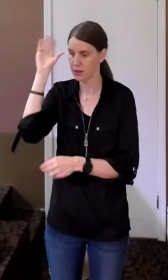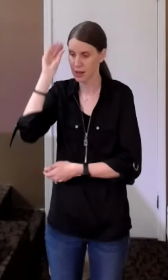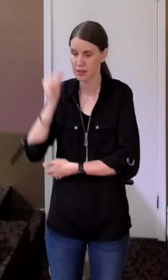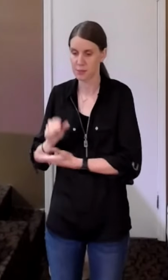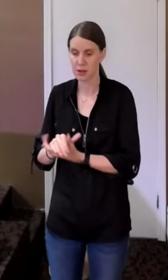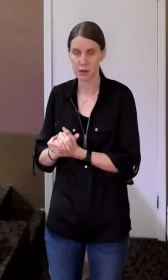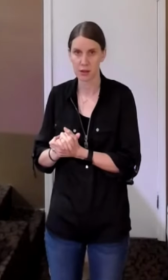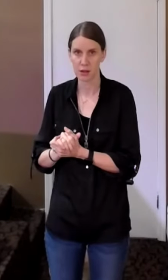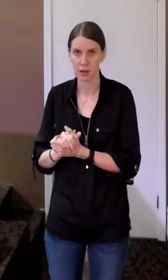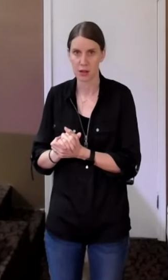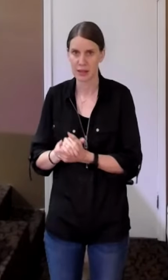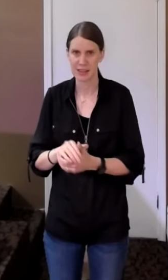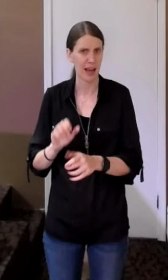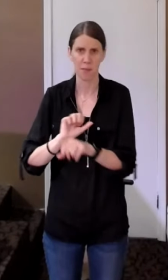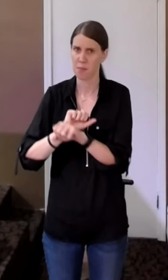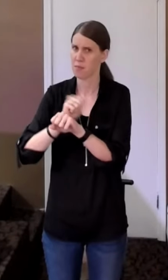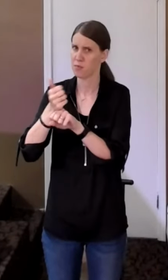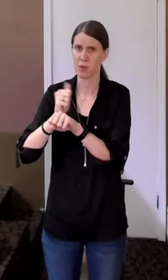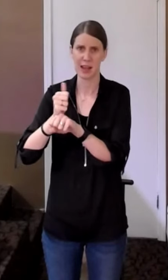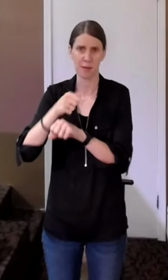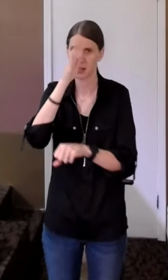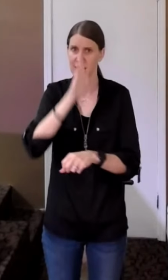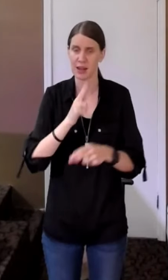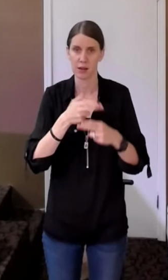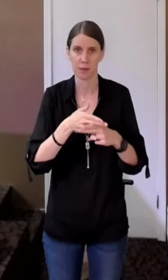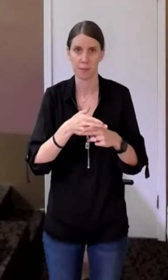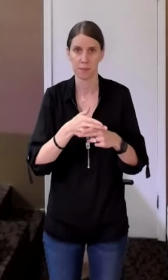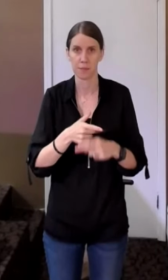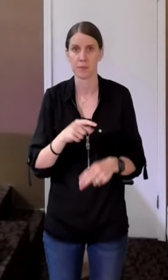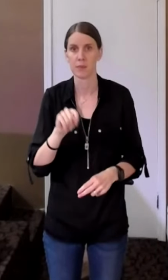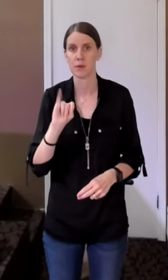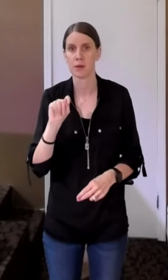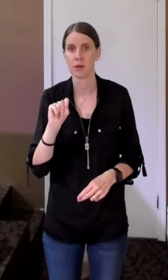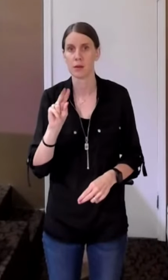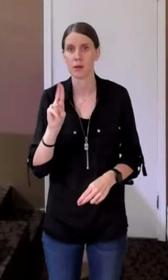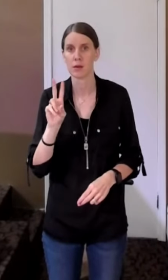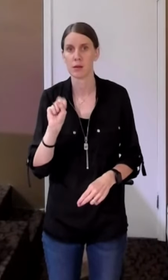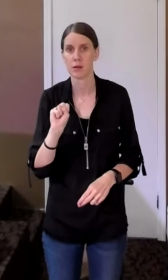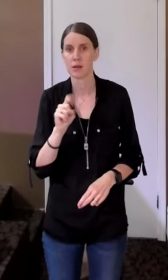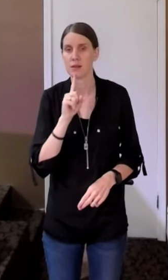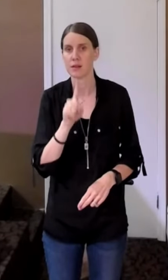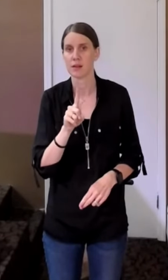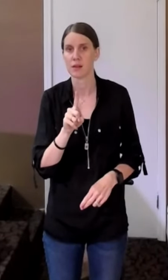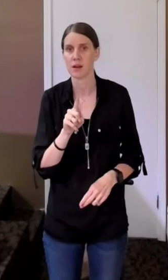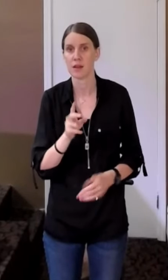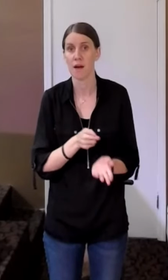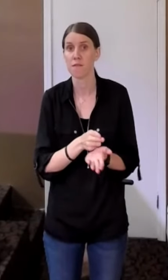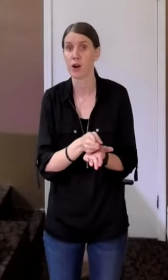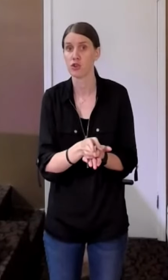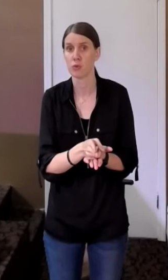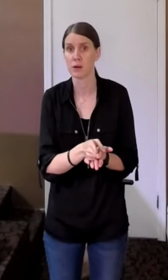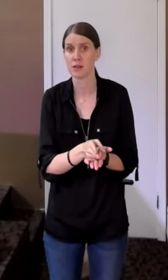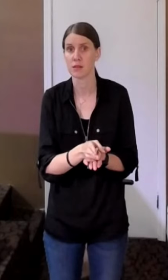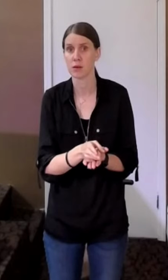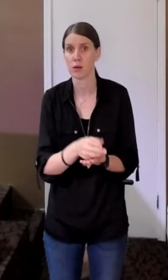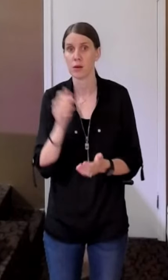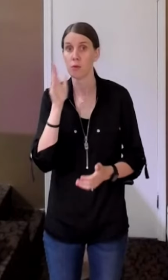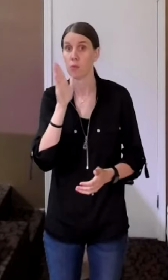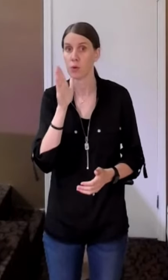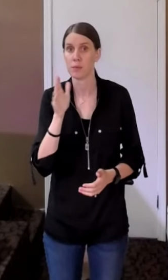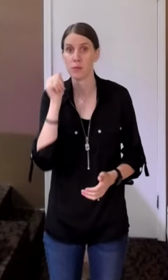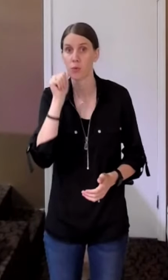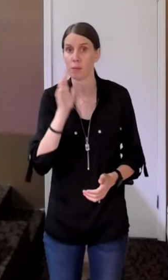not blasphemed." In Titus, it says that the virtuous woman, and I will apply